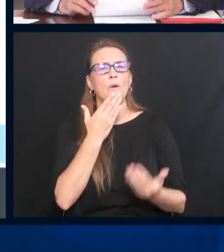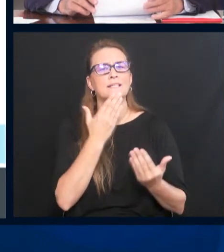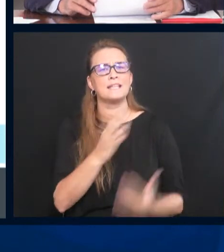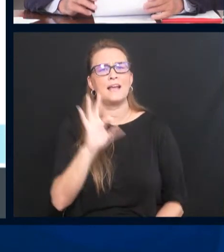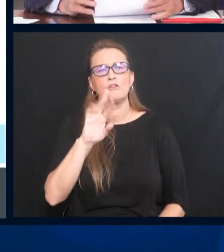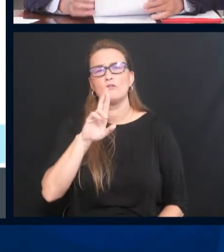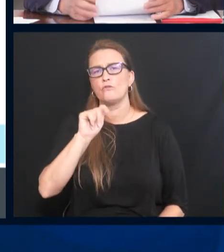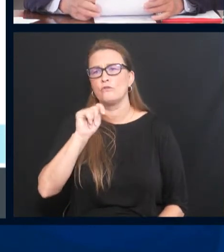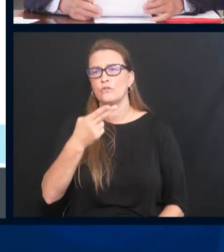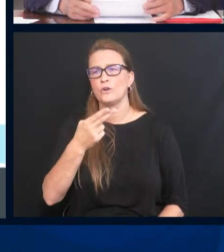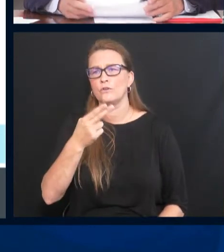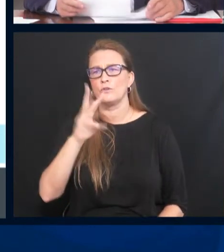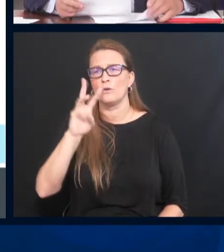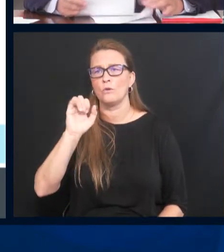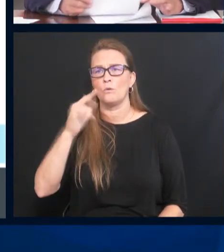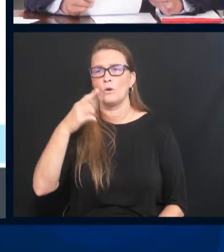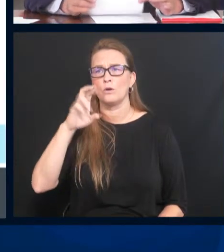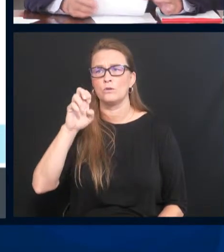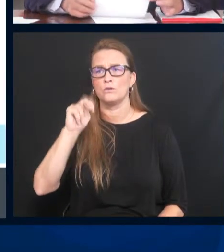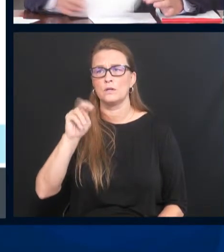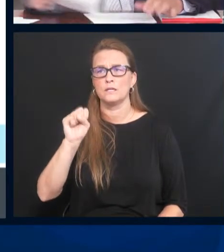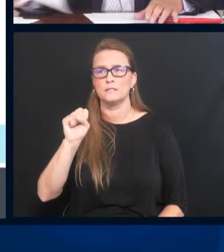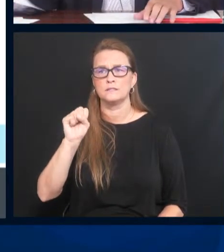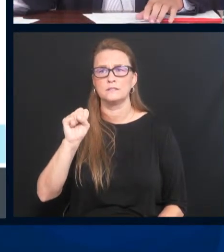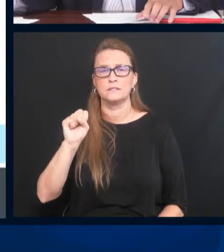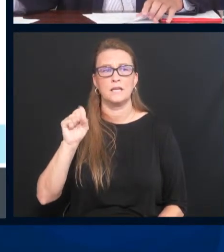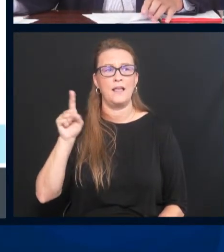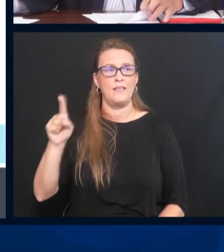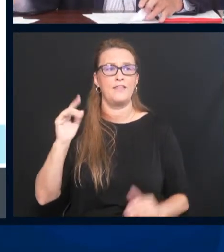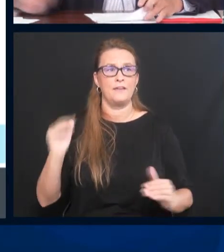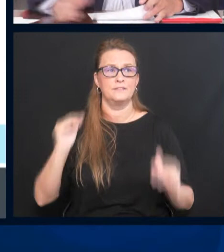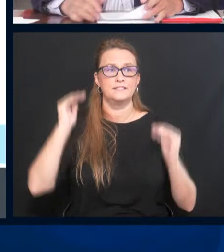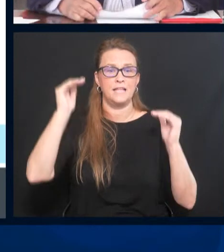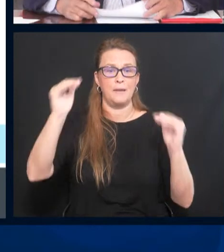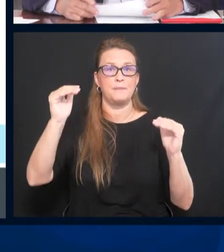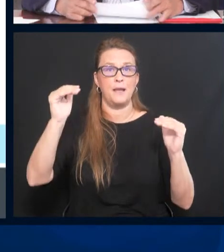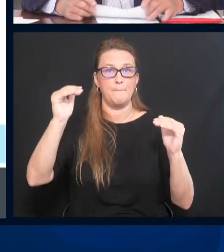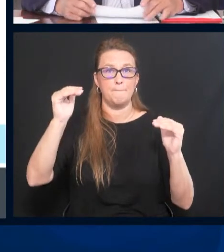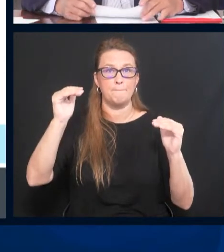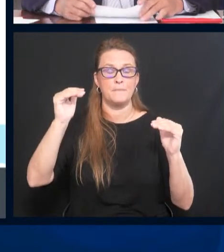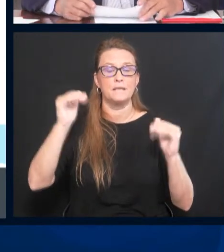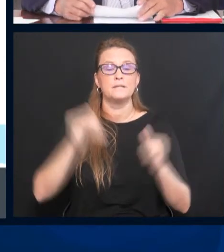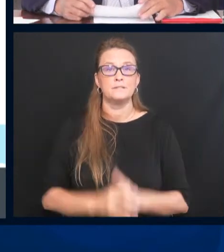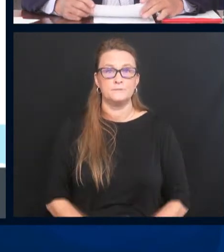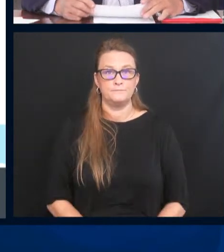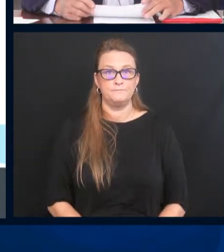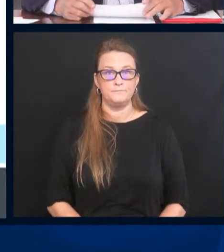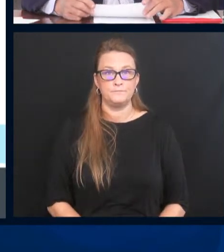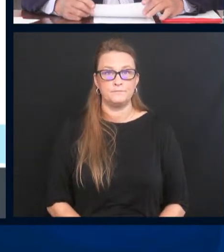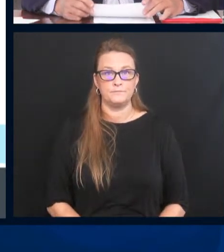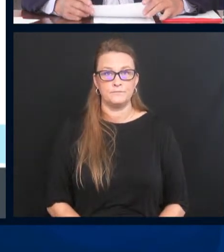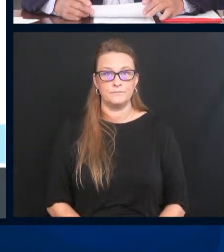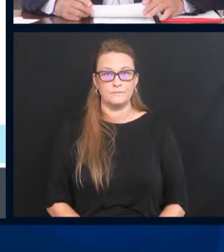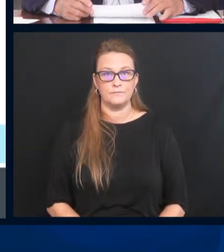and Walgreens. You know, they stepped up early on, did they not? And